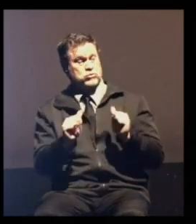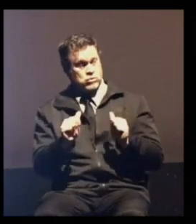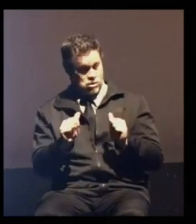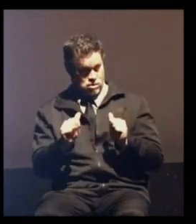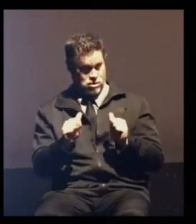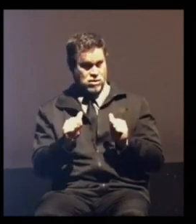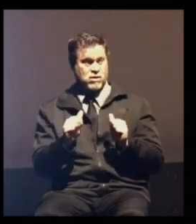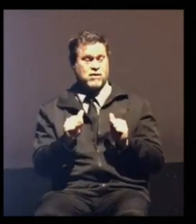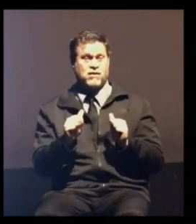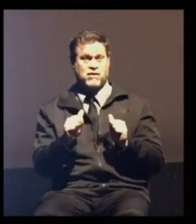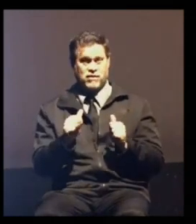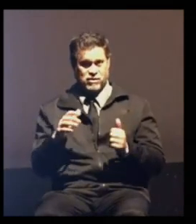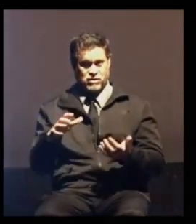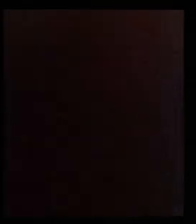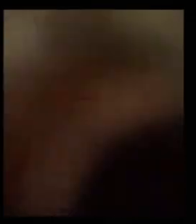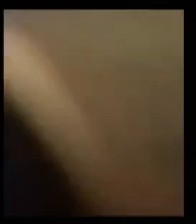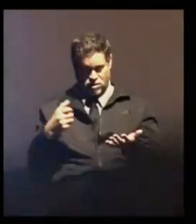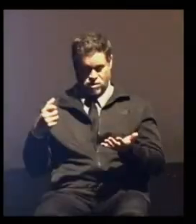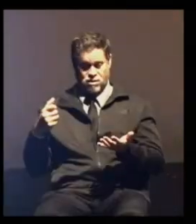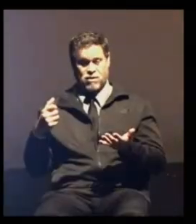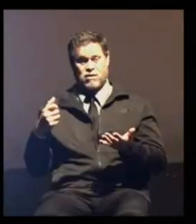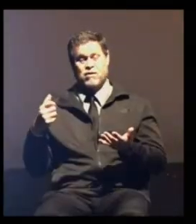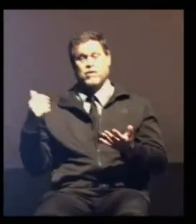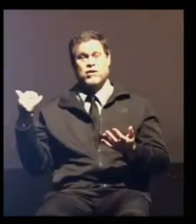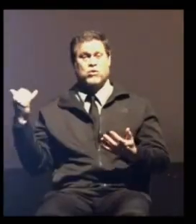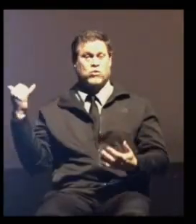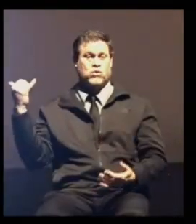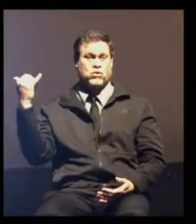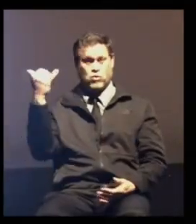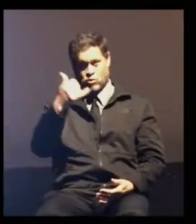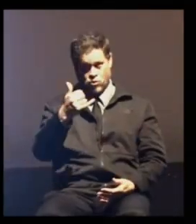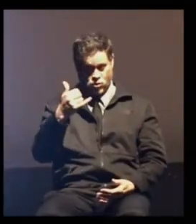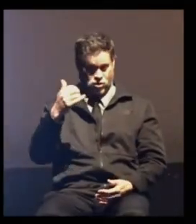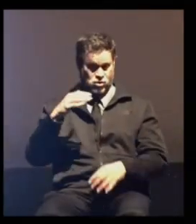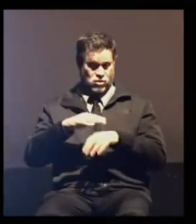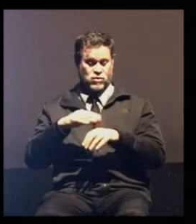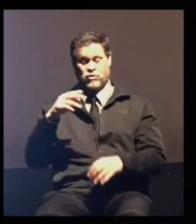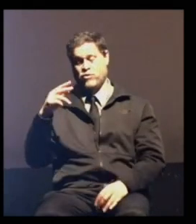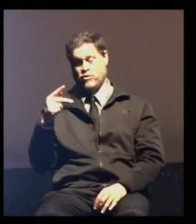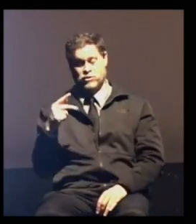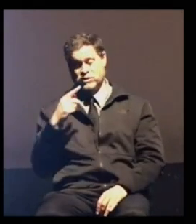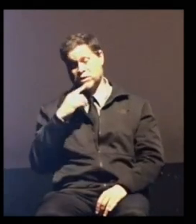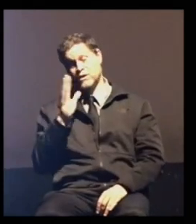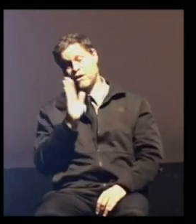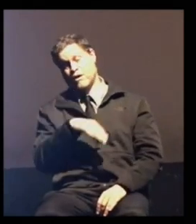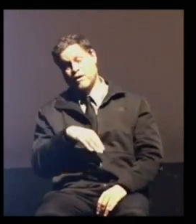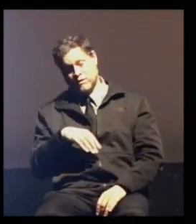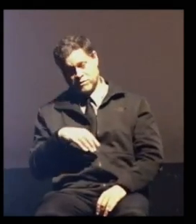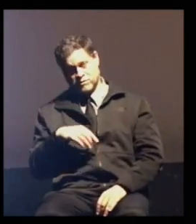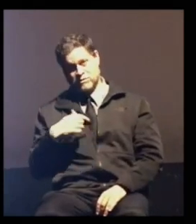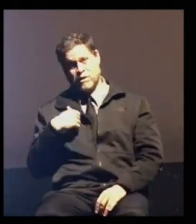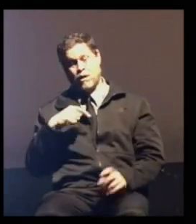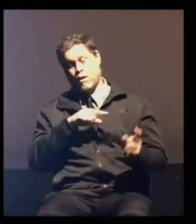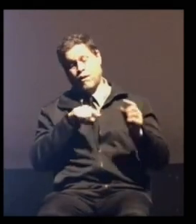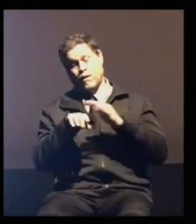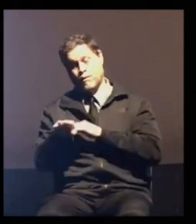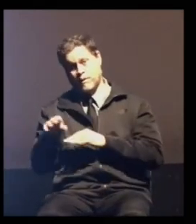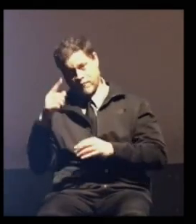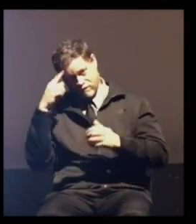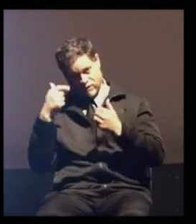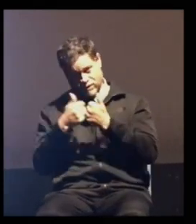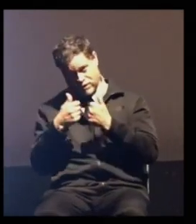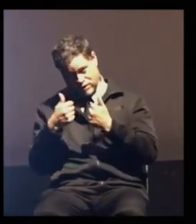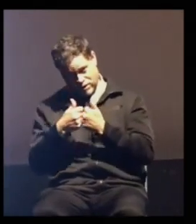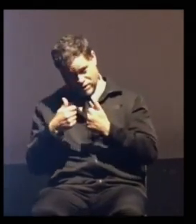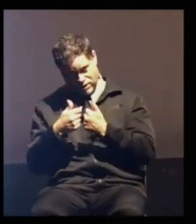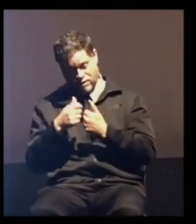he grabbed a piece of it. So he would call on Thursday. He'd call me and say, hey, you know, I'm coming in for the game.